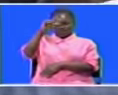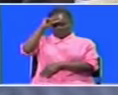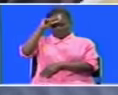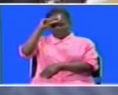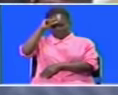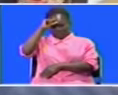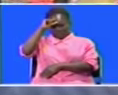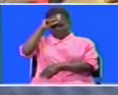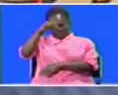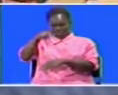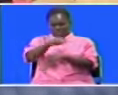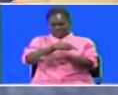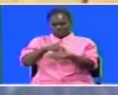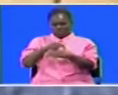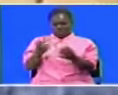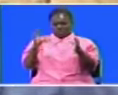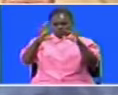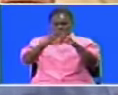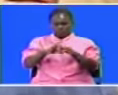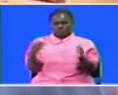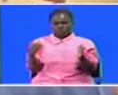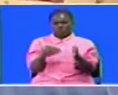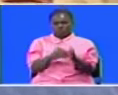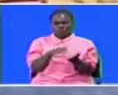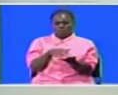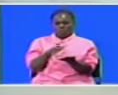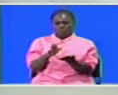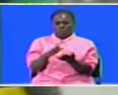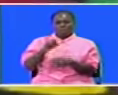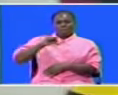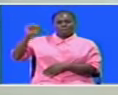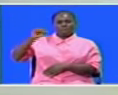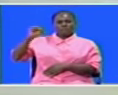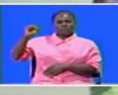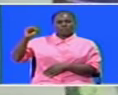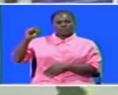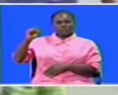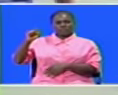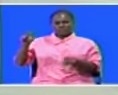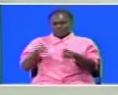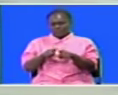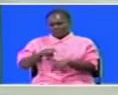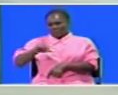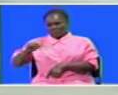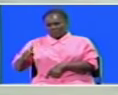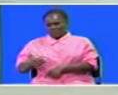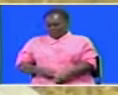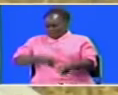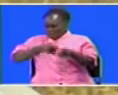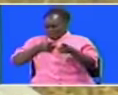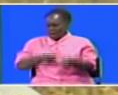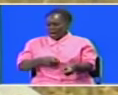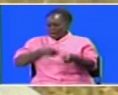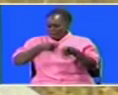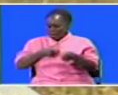to prioritize national cohesion to stop further polarization of the country. And just like others, he was dealt with